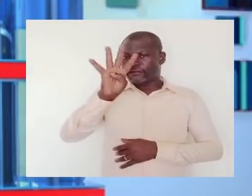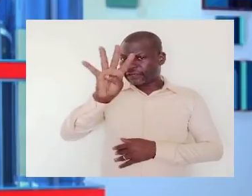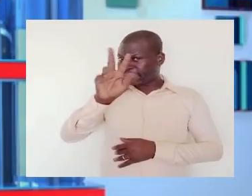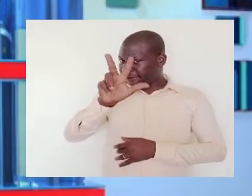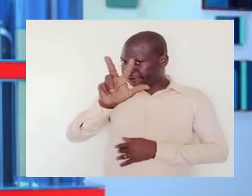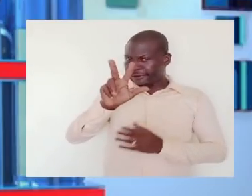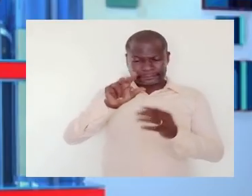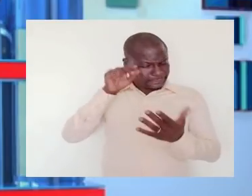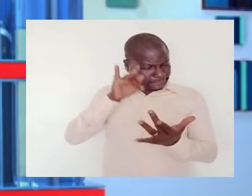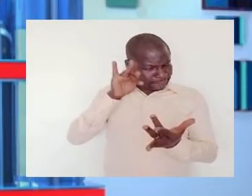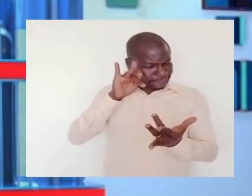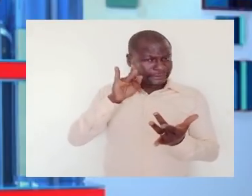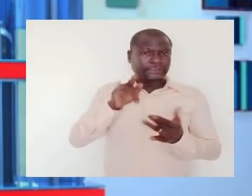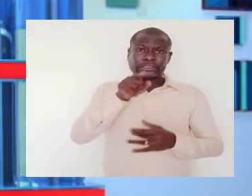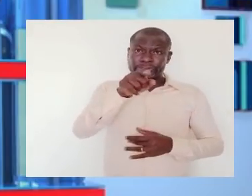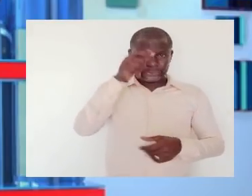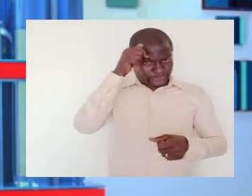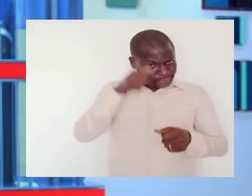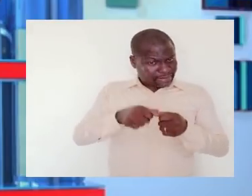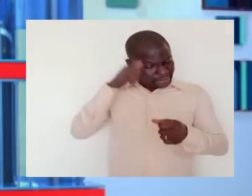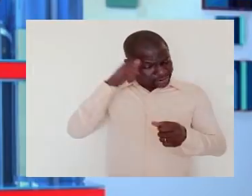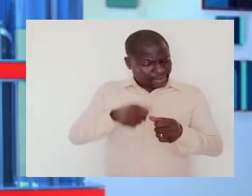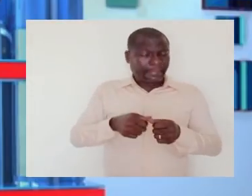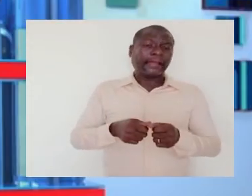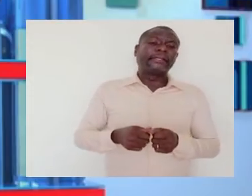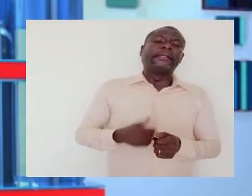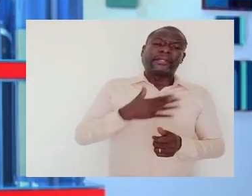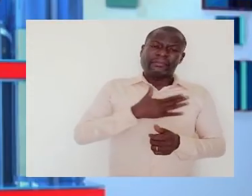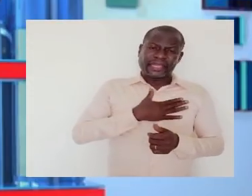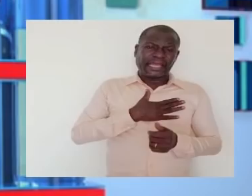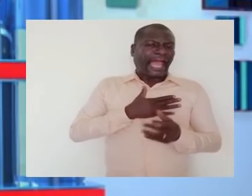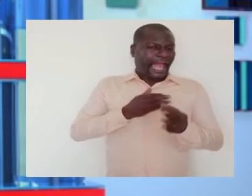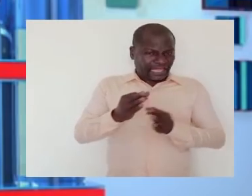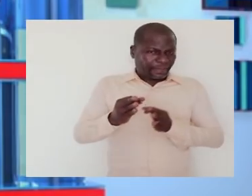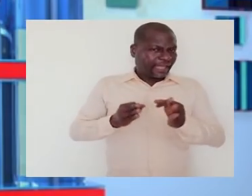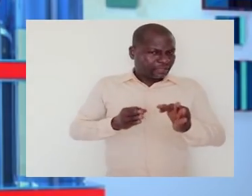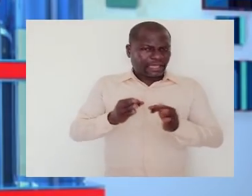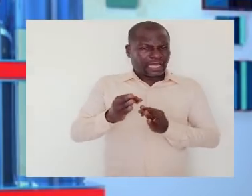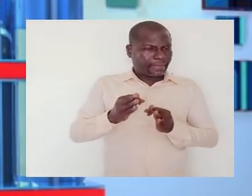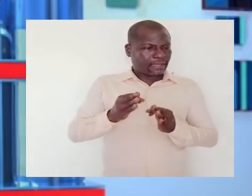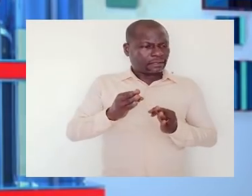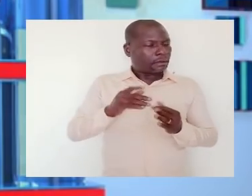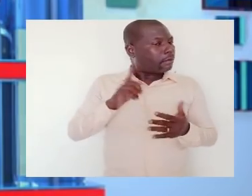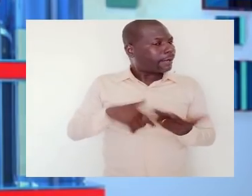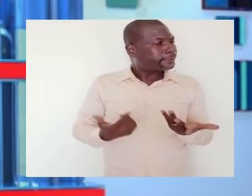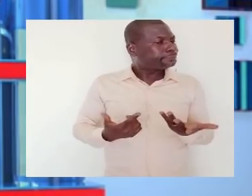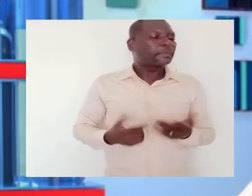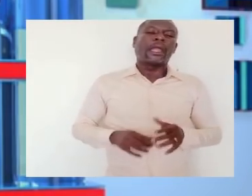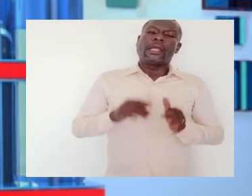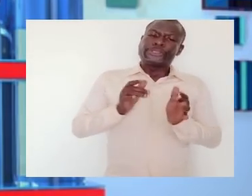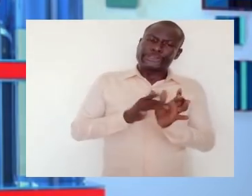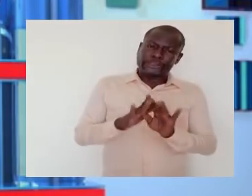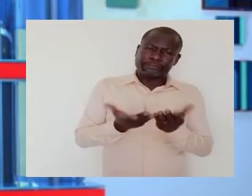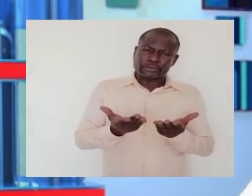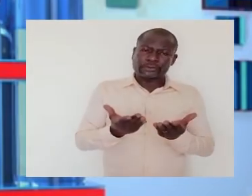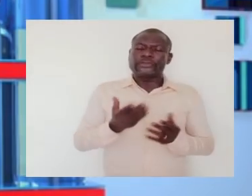2 verse 43 so kai wadwen a eho nsoso asamo a okakira yen ne se